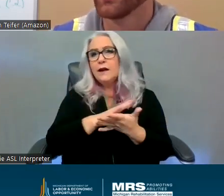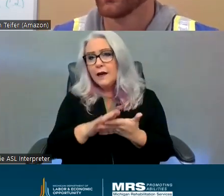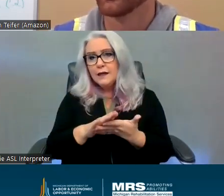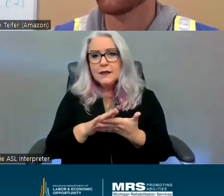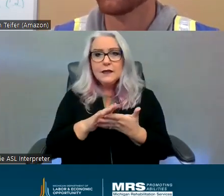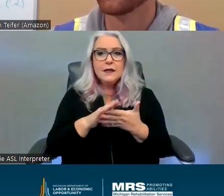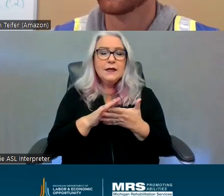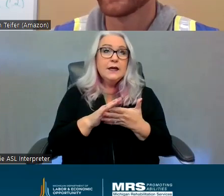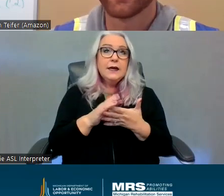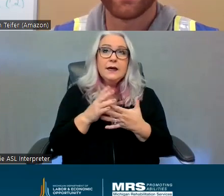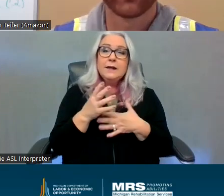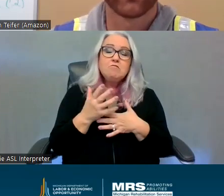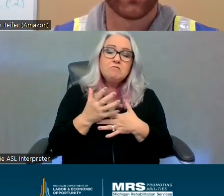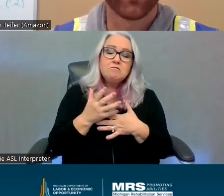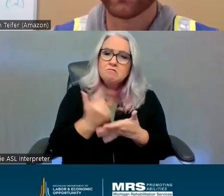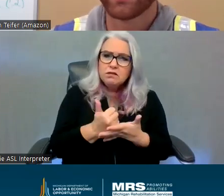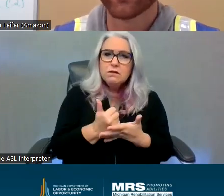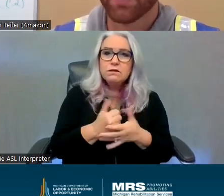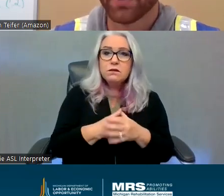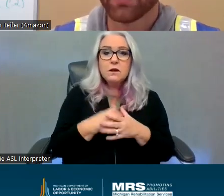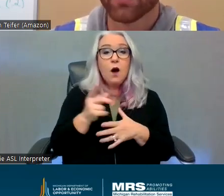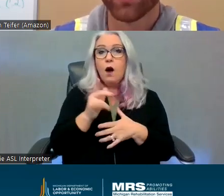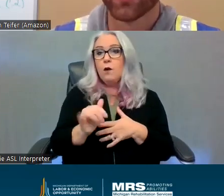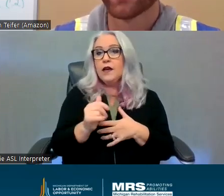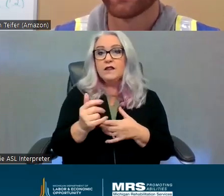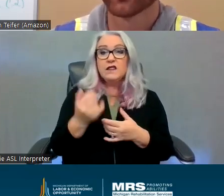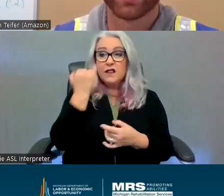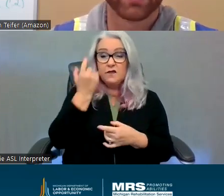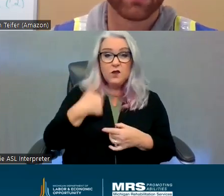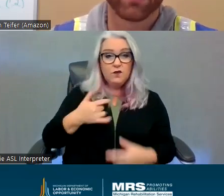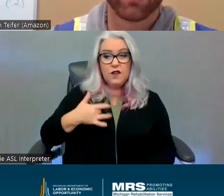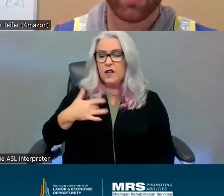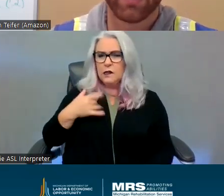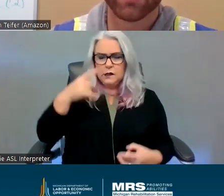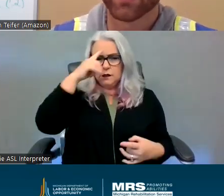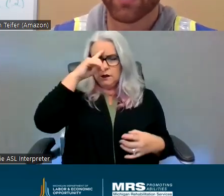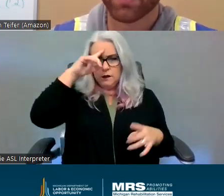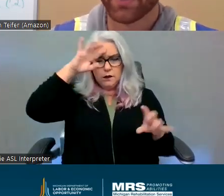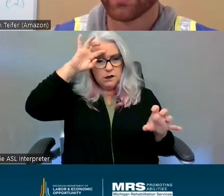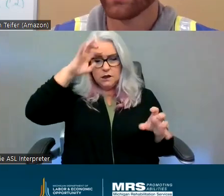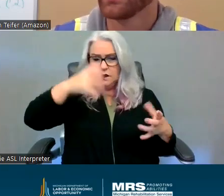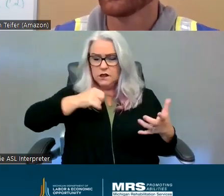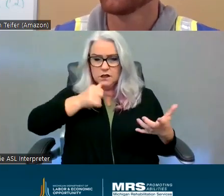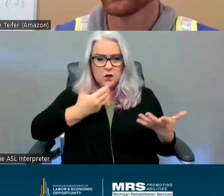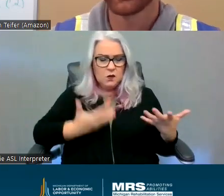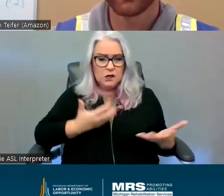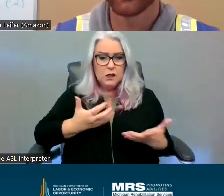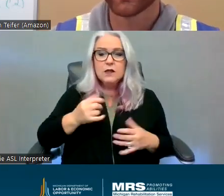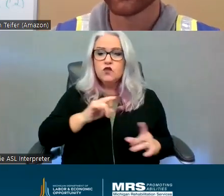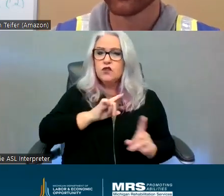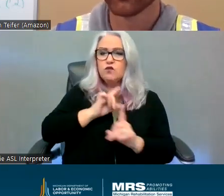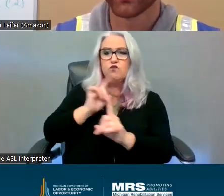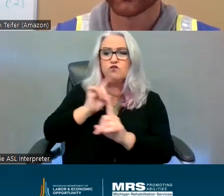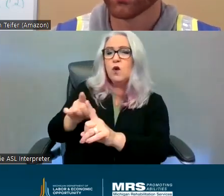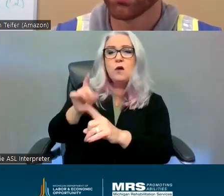here. They will always take drop-ins. So if you ever have questions, they'll allow you to drop in and just be like, hey, like